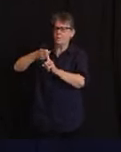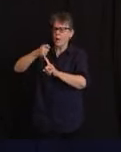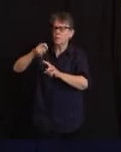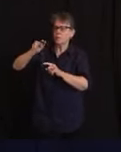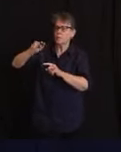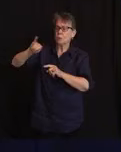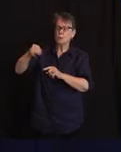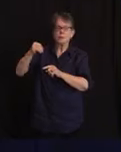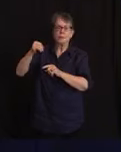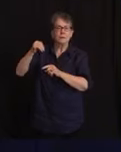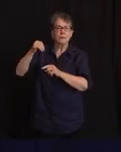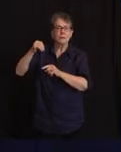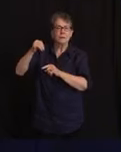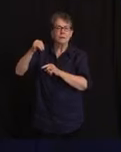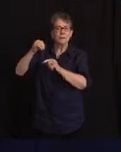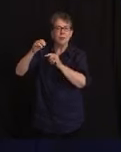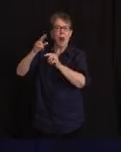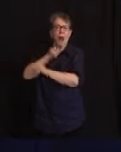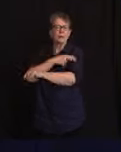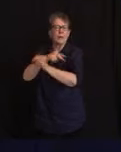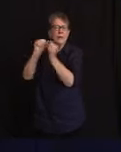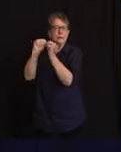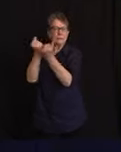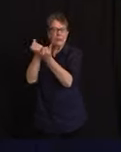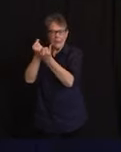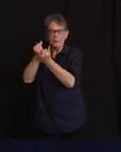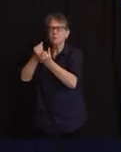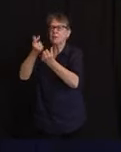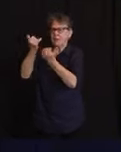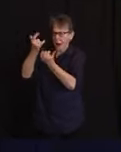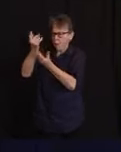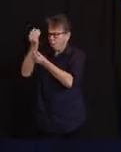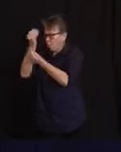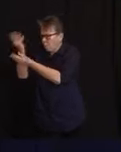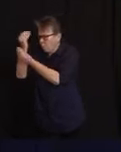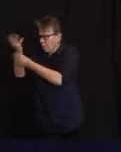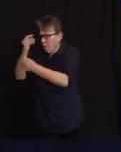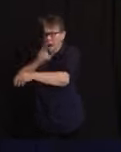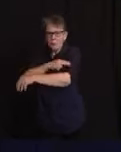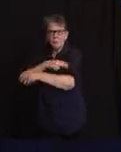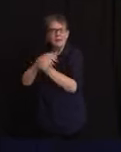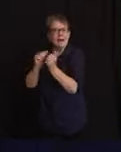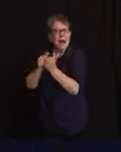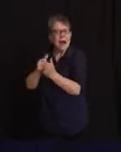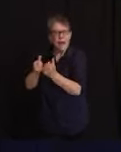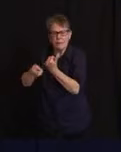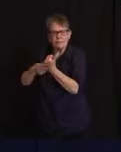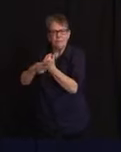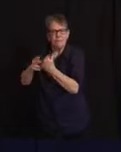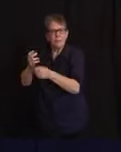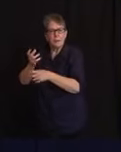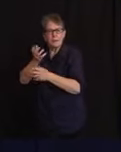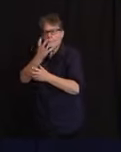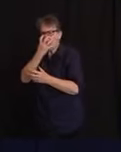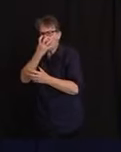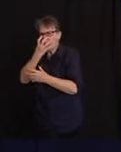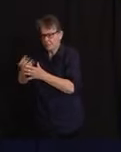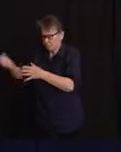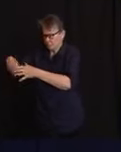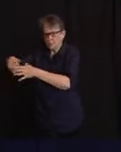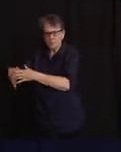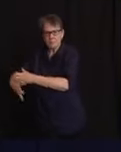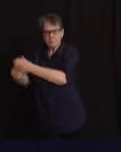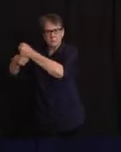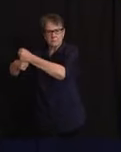healthcare personnel. I would imagine that plan is up and running with, again, a regional collection, decon, and send it back out within the next few